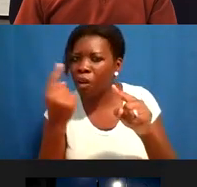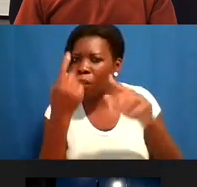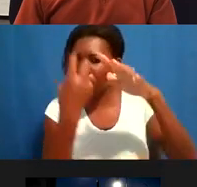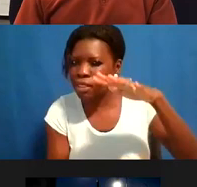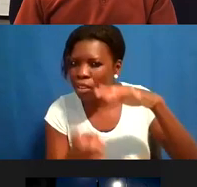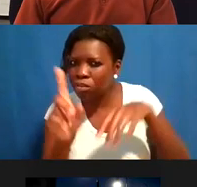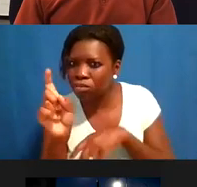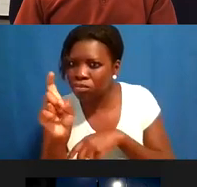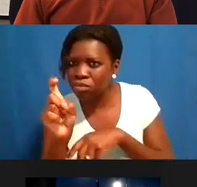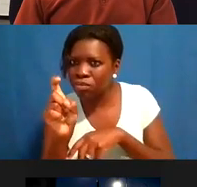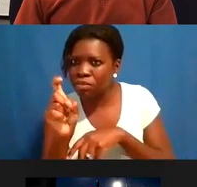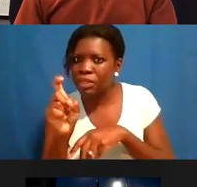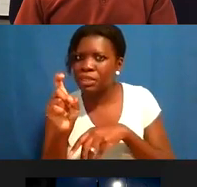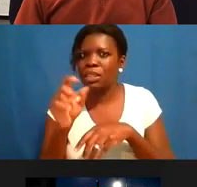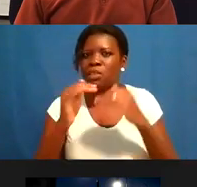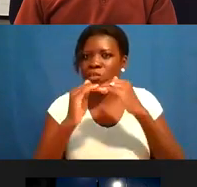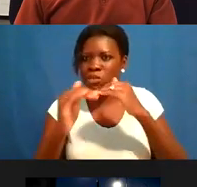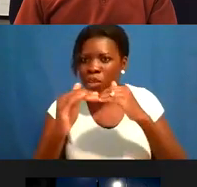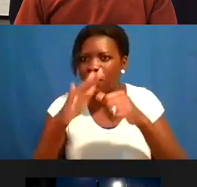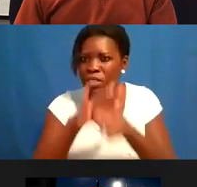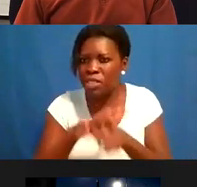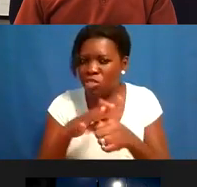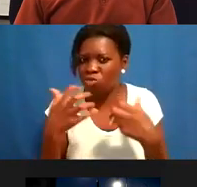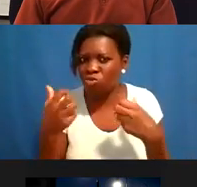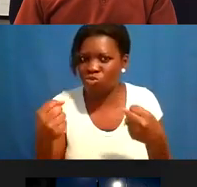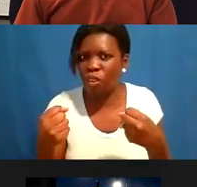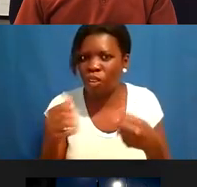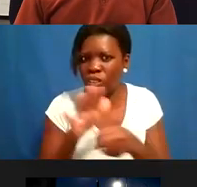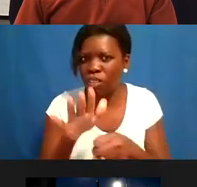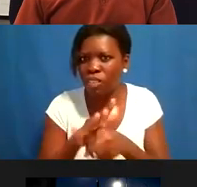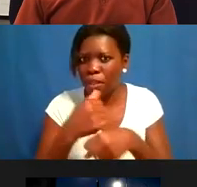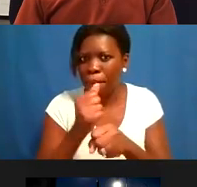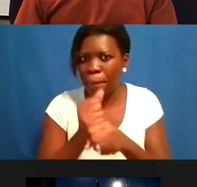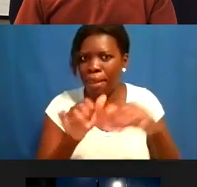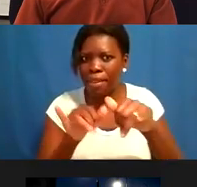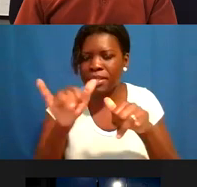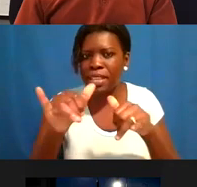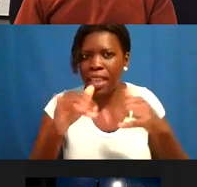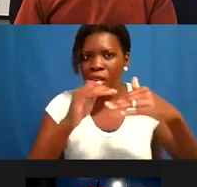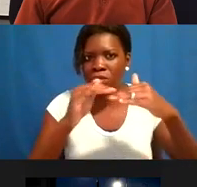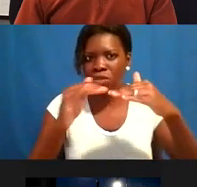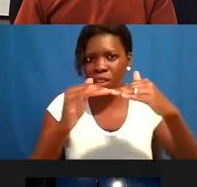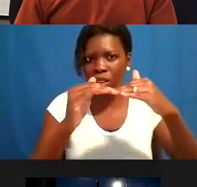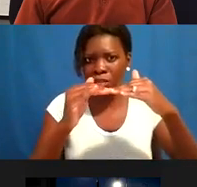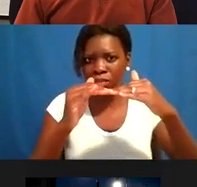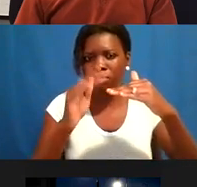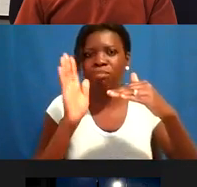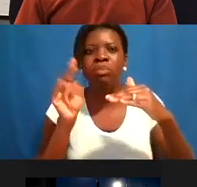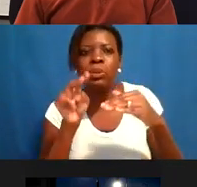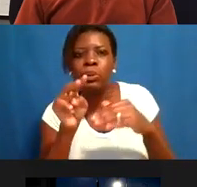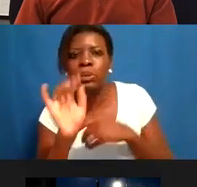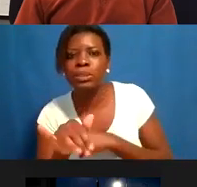Would surface tension be strong enough to make the paperclip stay on top of the surface? So let's watch